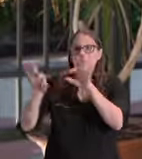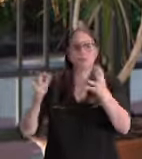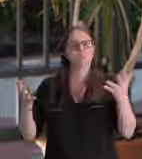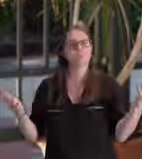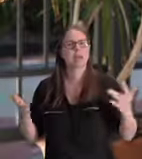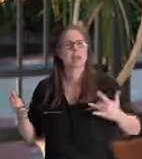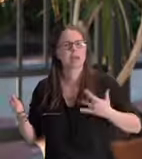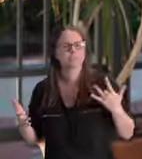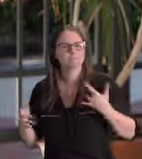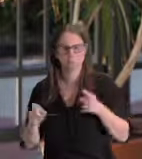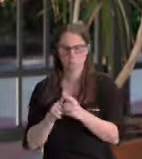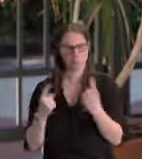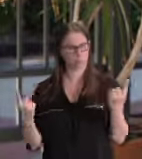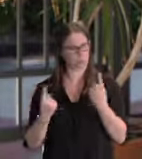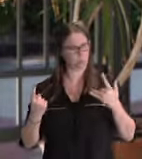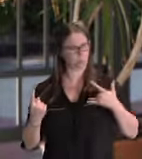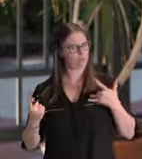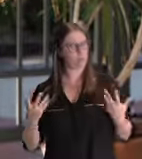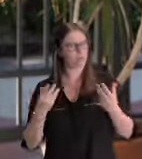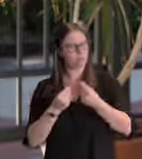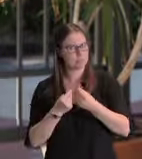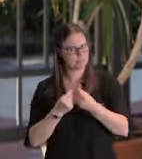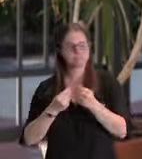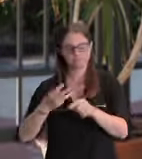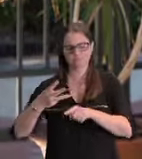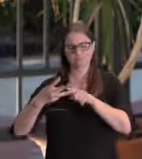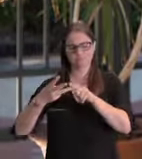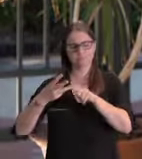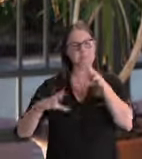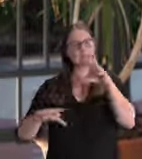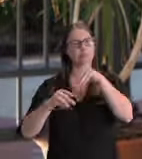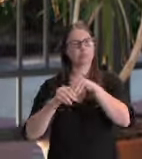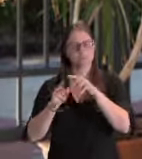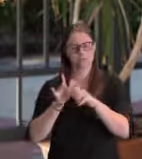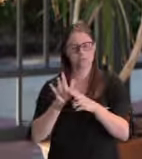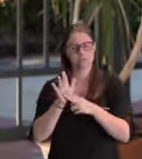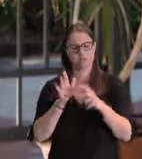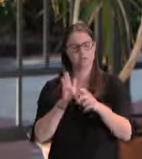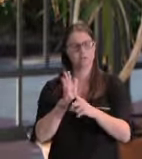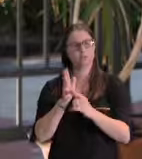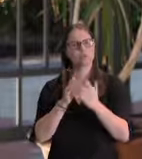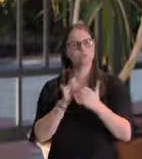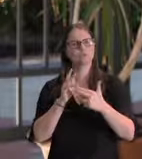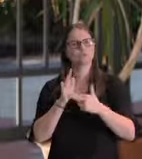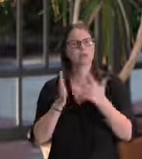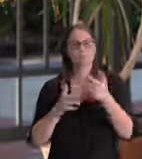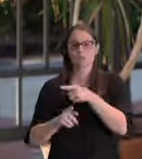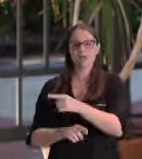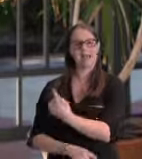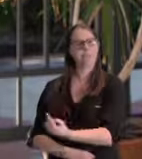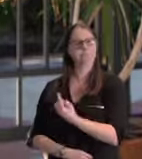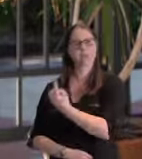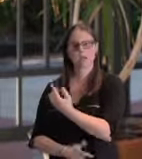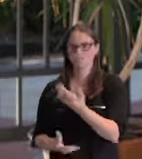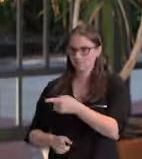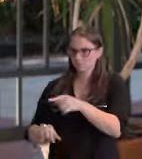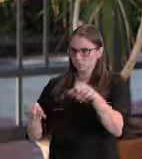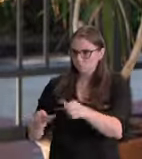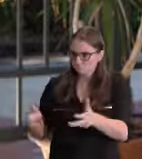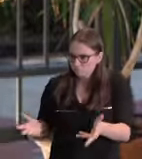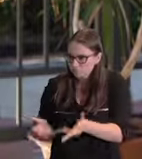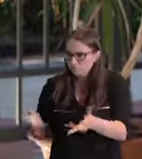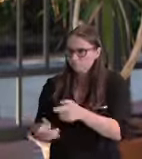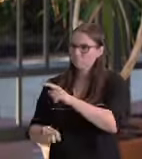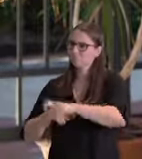live. Inclusion is about independence. The housing is actually fostering their